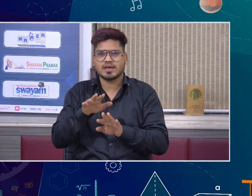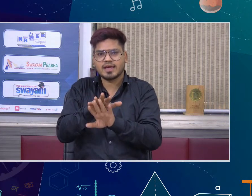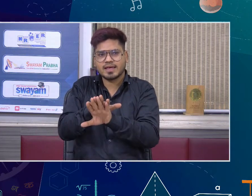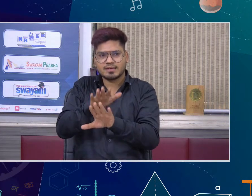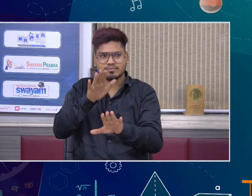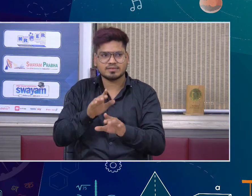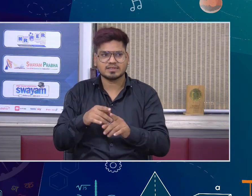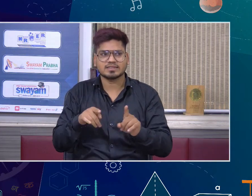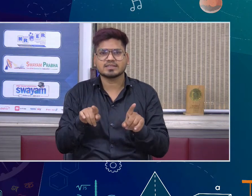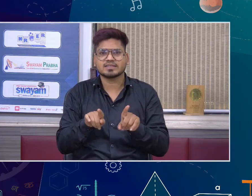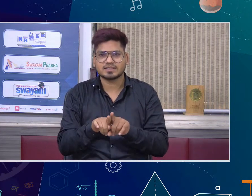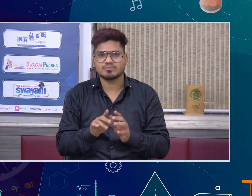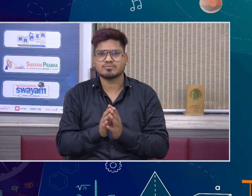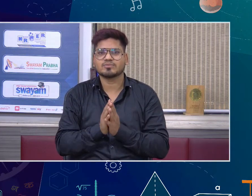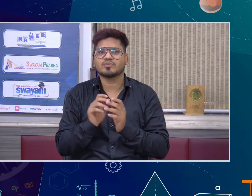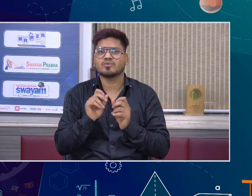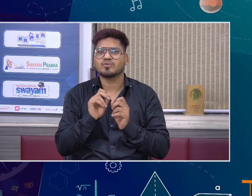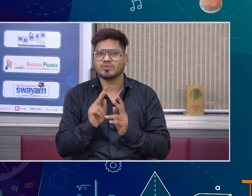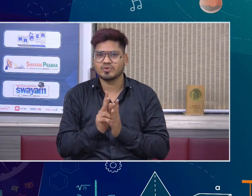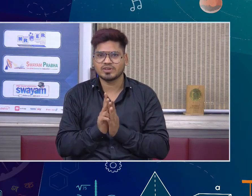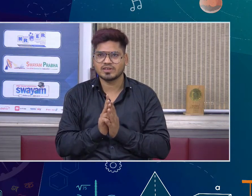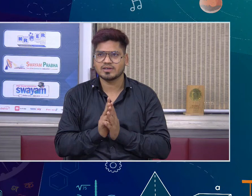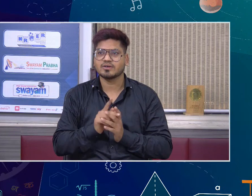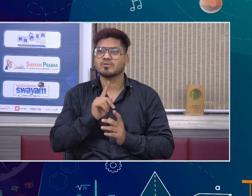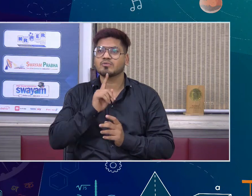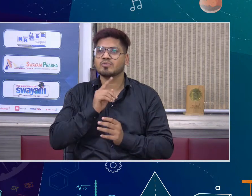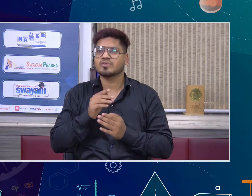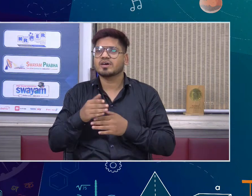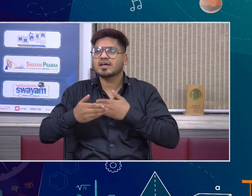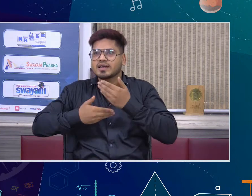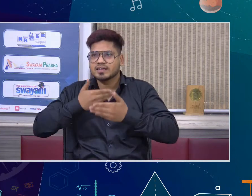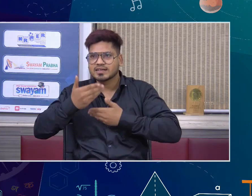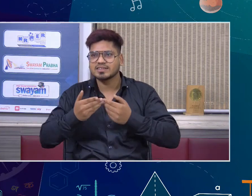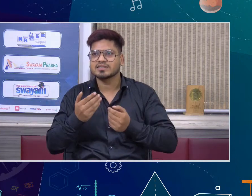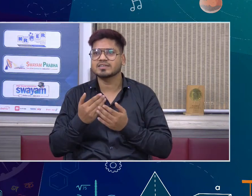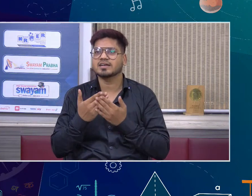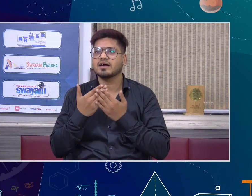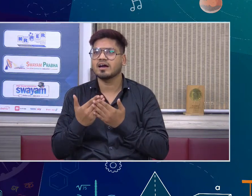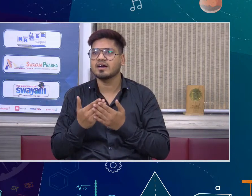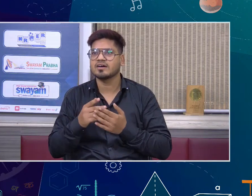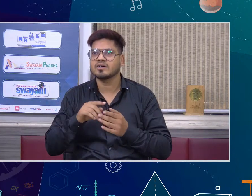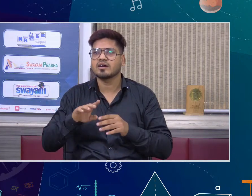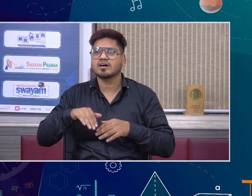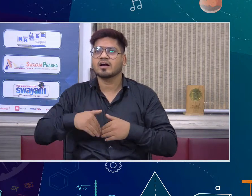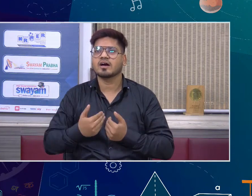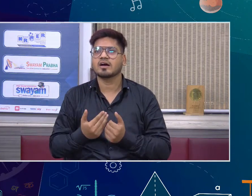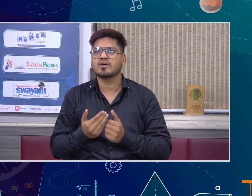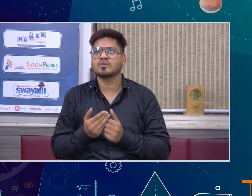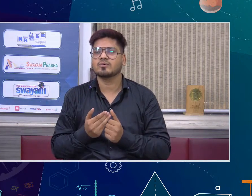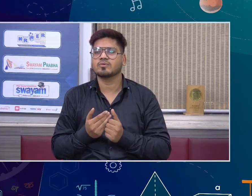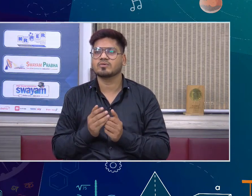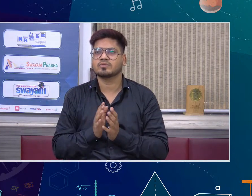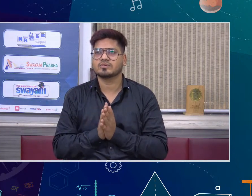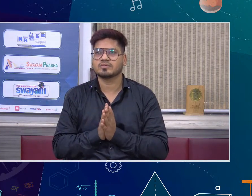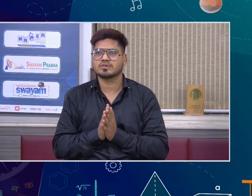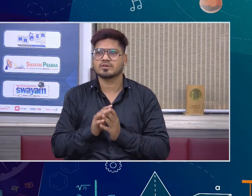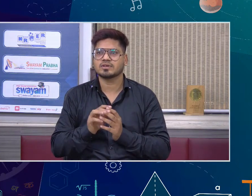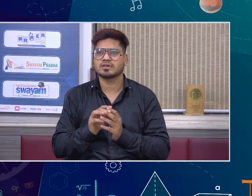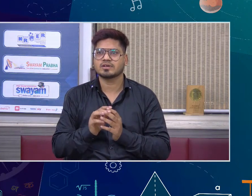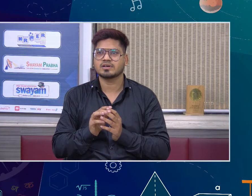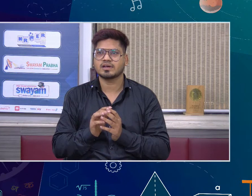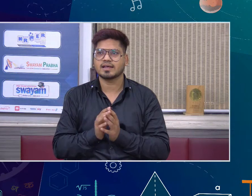abstract concept. So to teaching these children, the concept is very difficult.